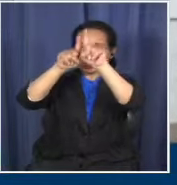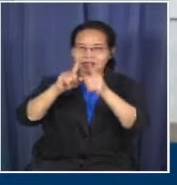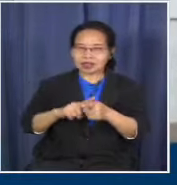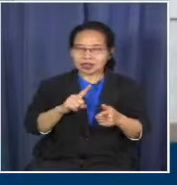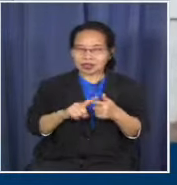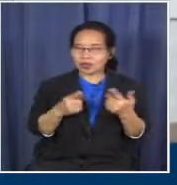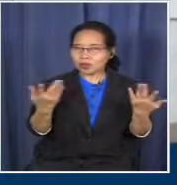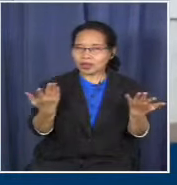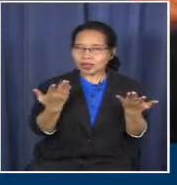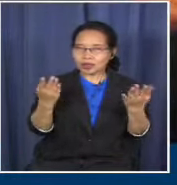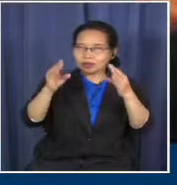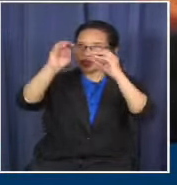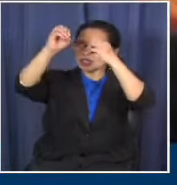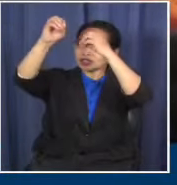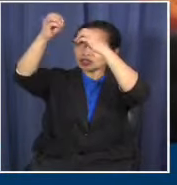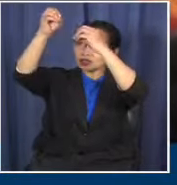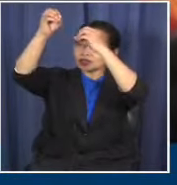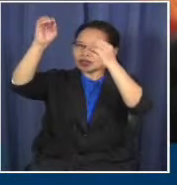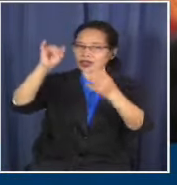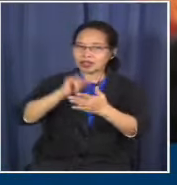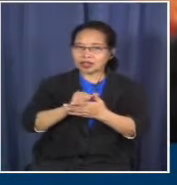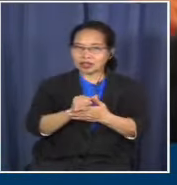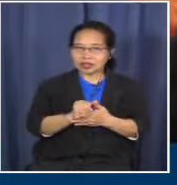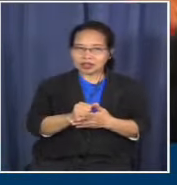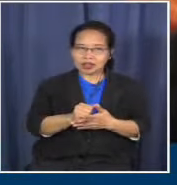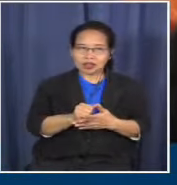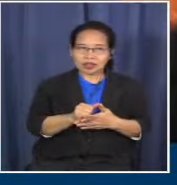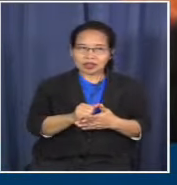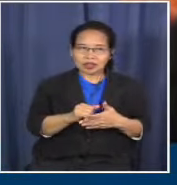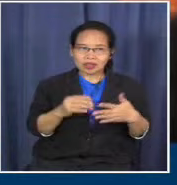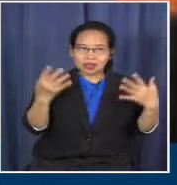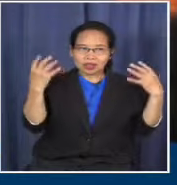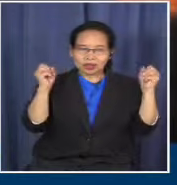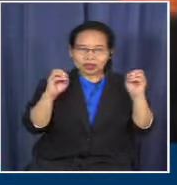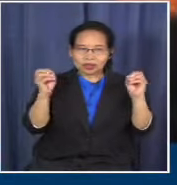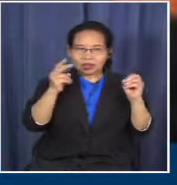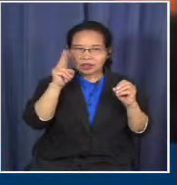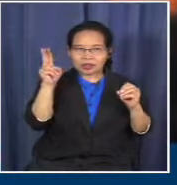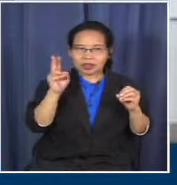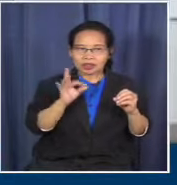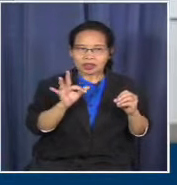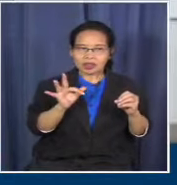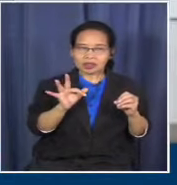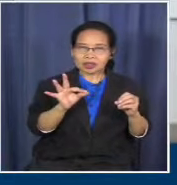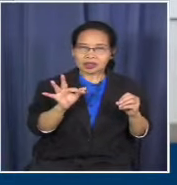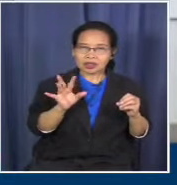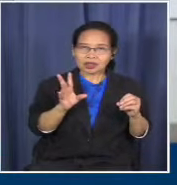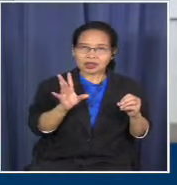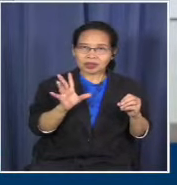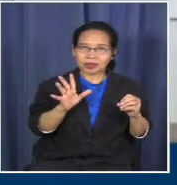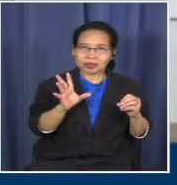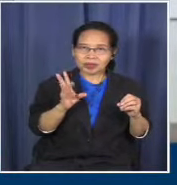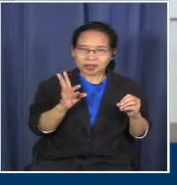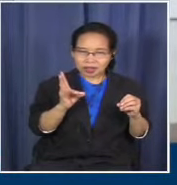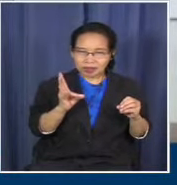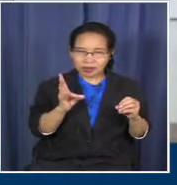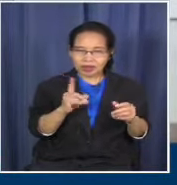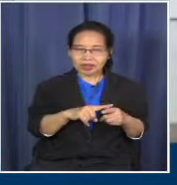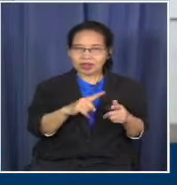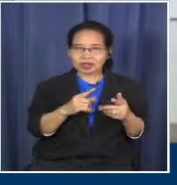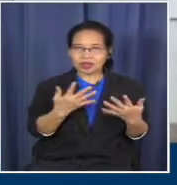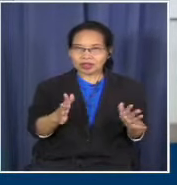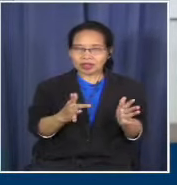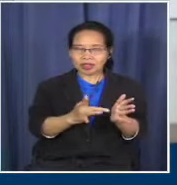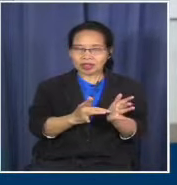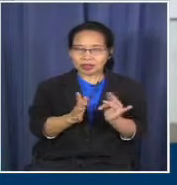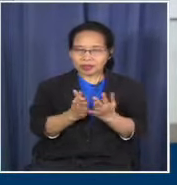have not yet seen any exploding star. And we didn't have very powerful telescopes. There was no